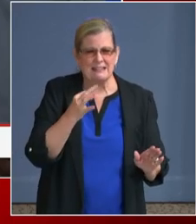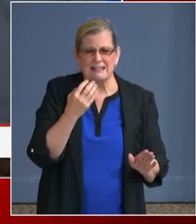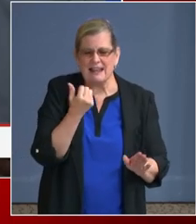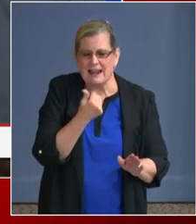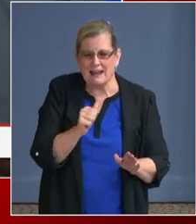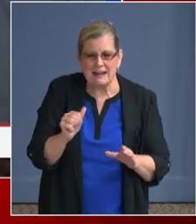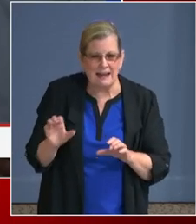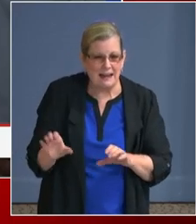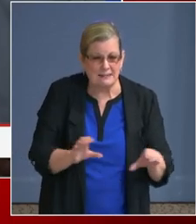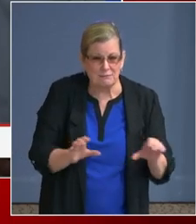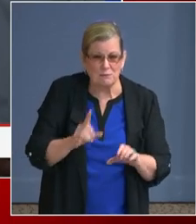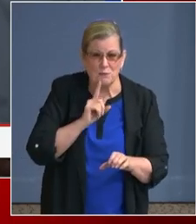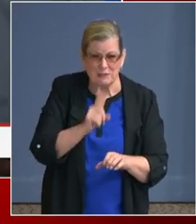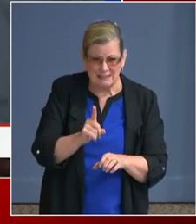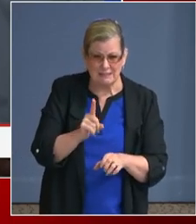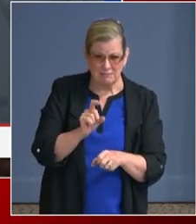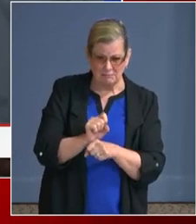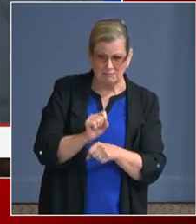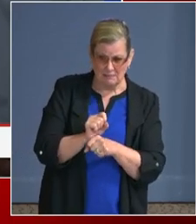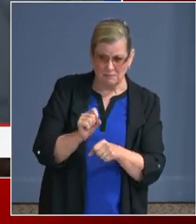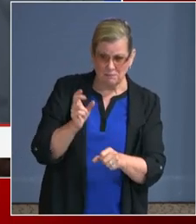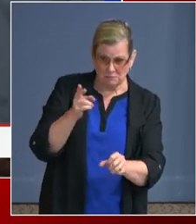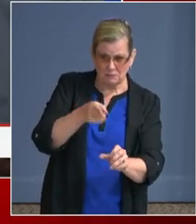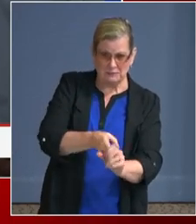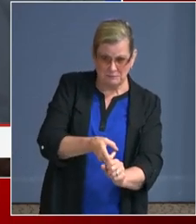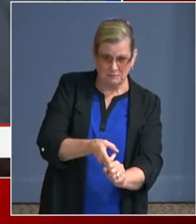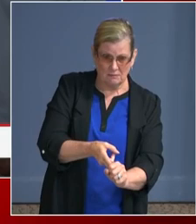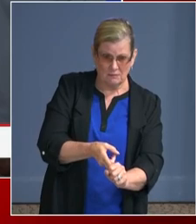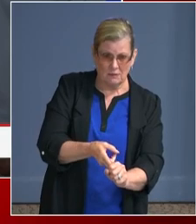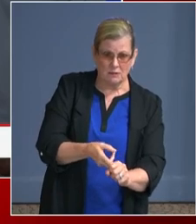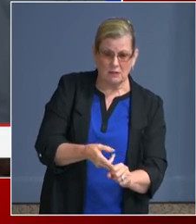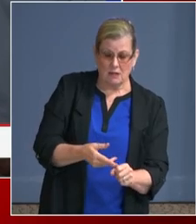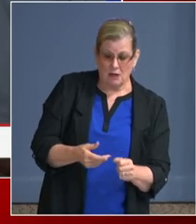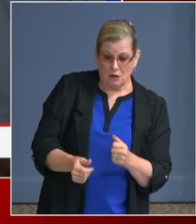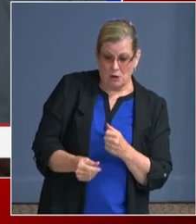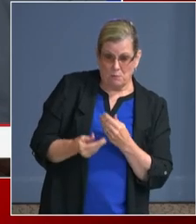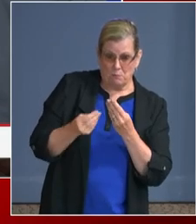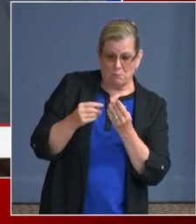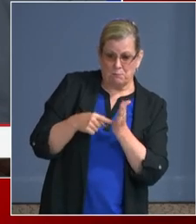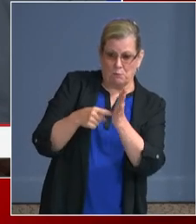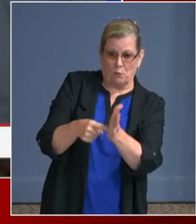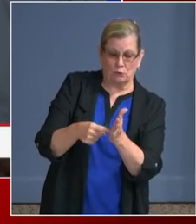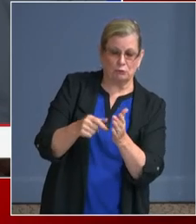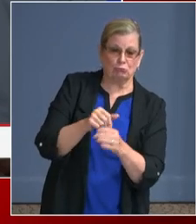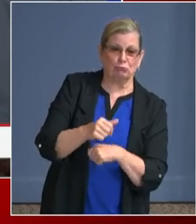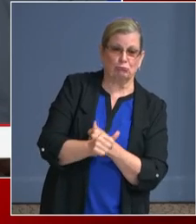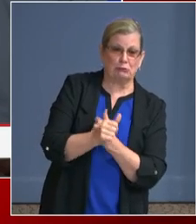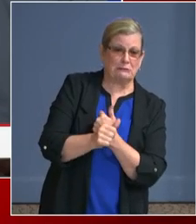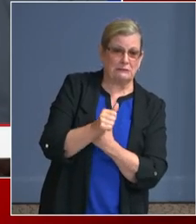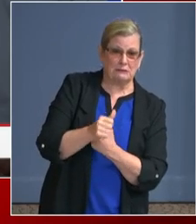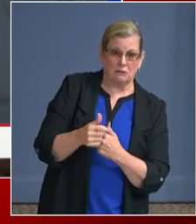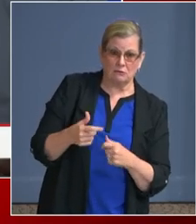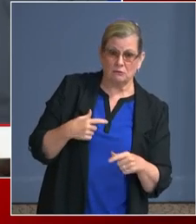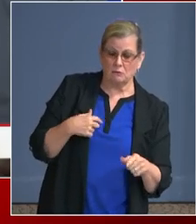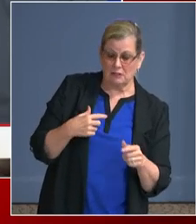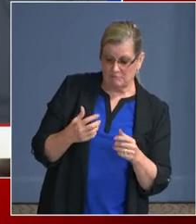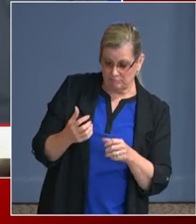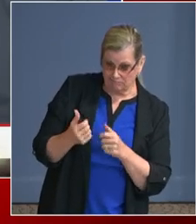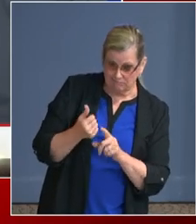are participating in poses a risk for transmission. And we run the risk of